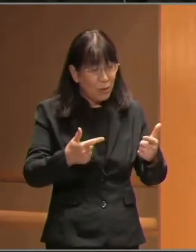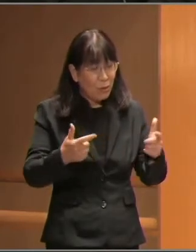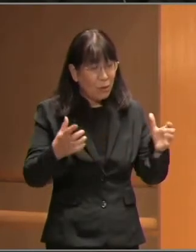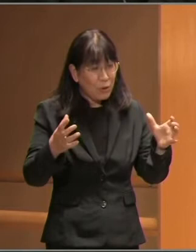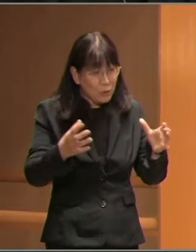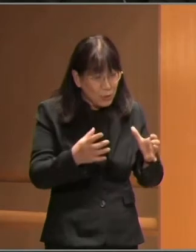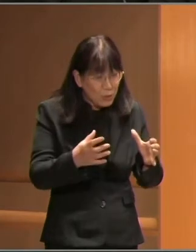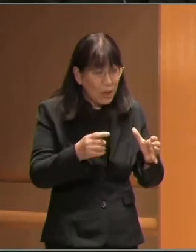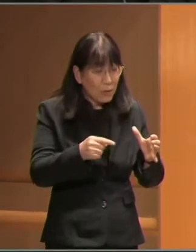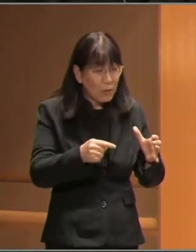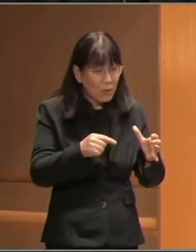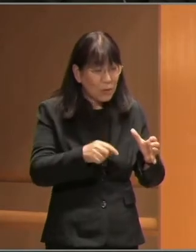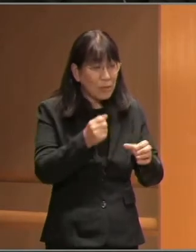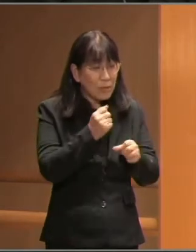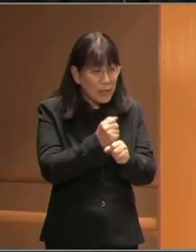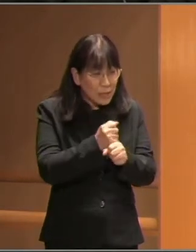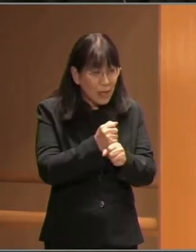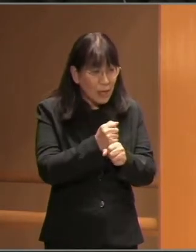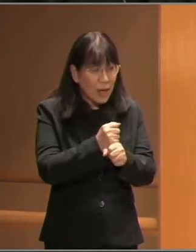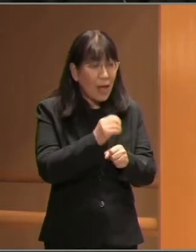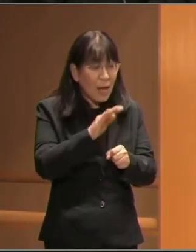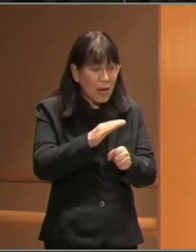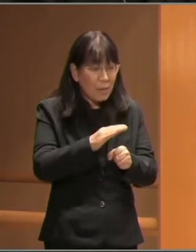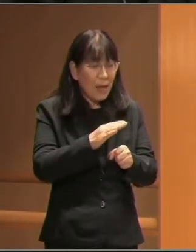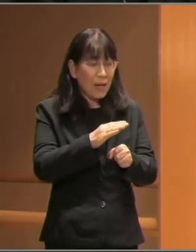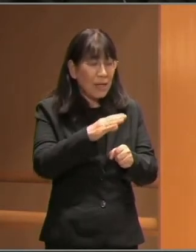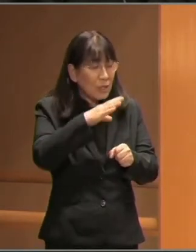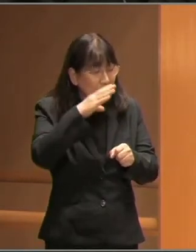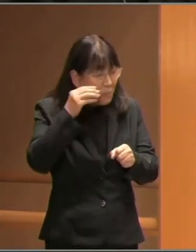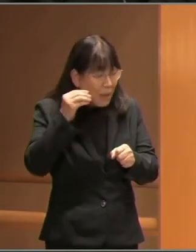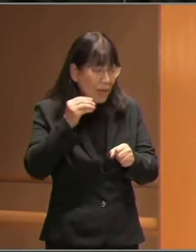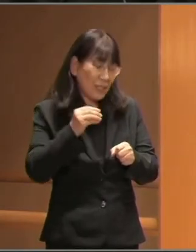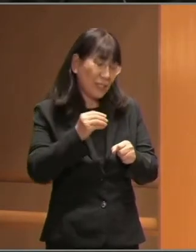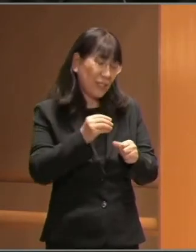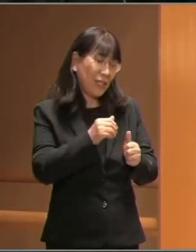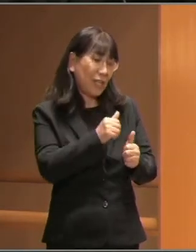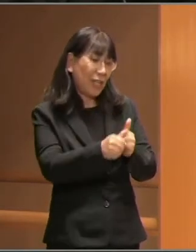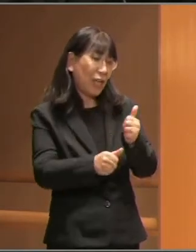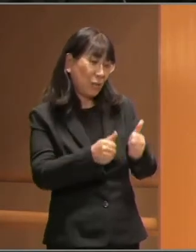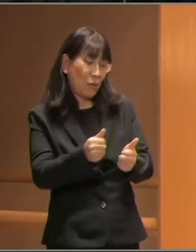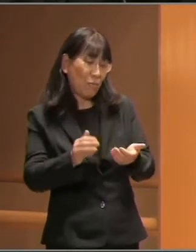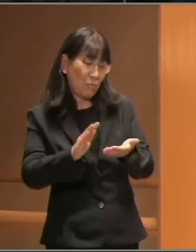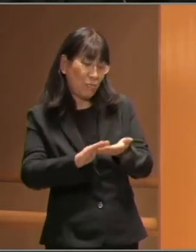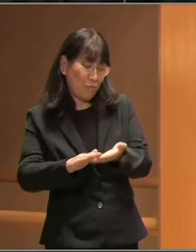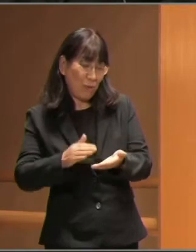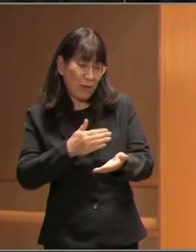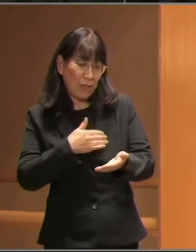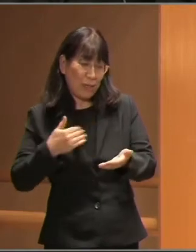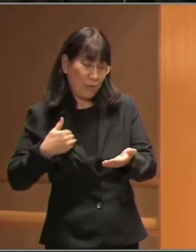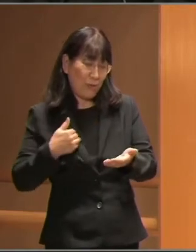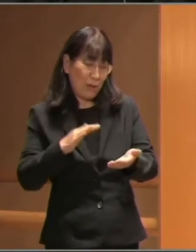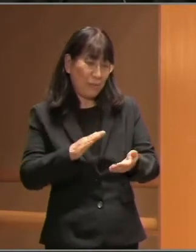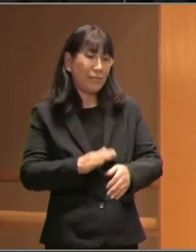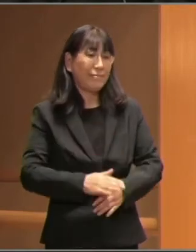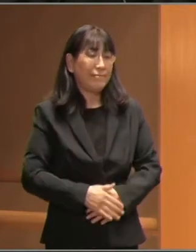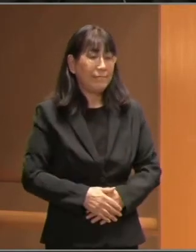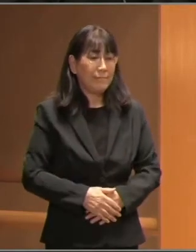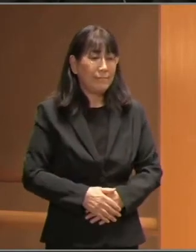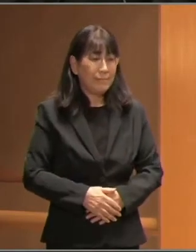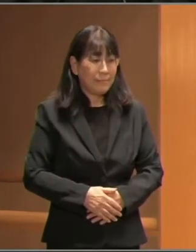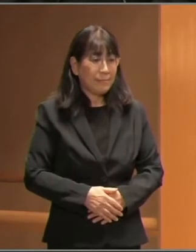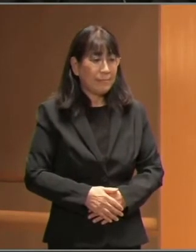is a concern here. It's only when we have many people engaging in traditional artwork we can come up with the